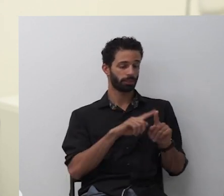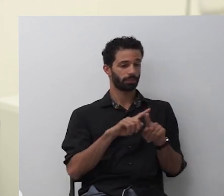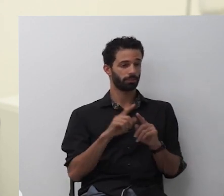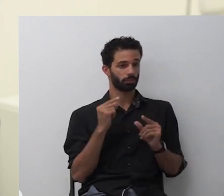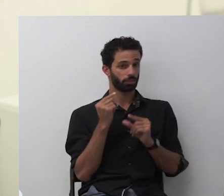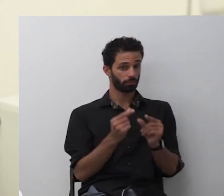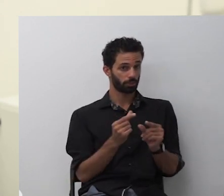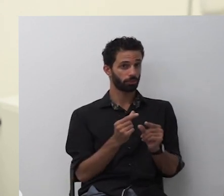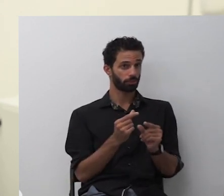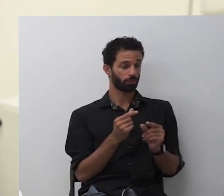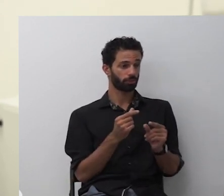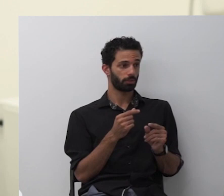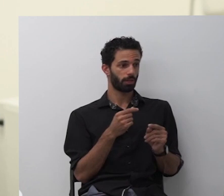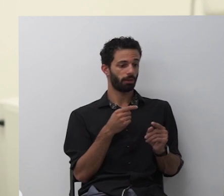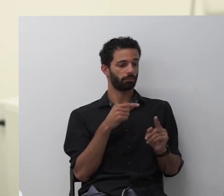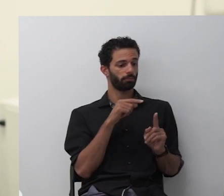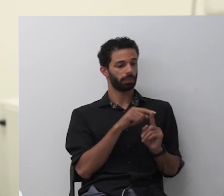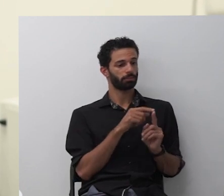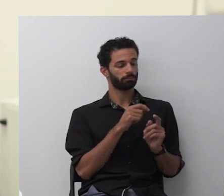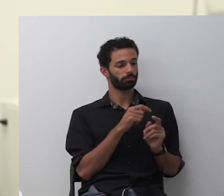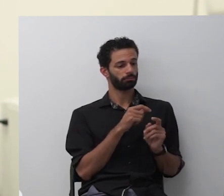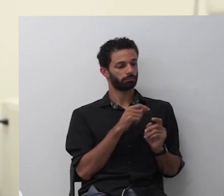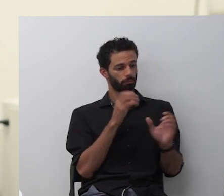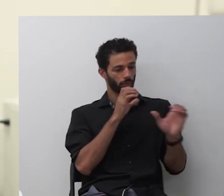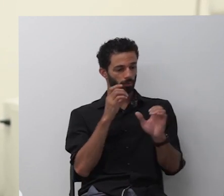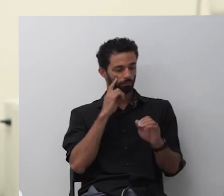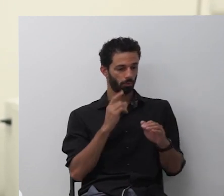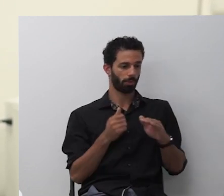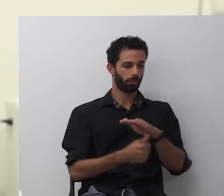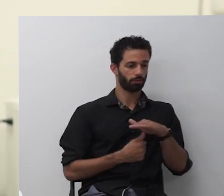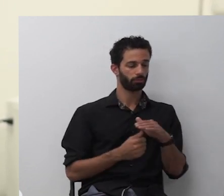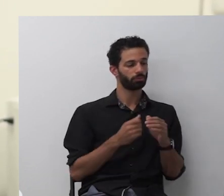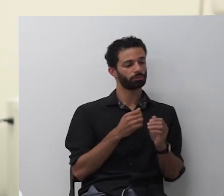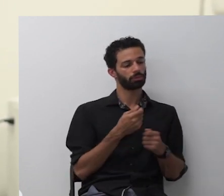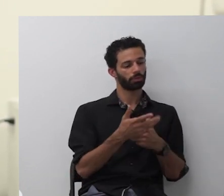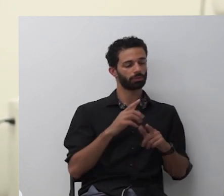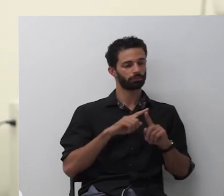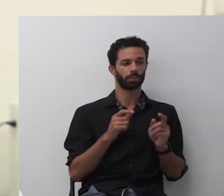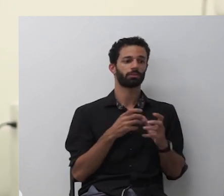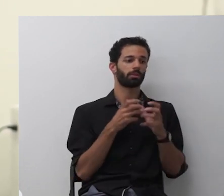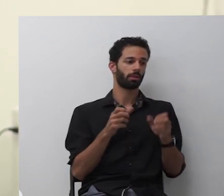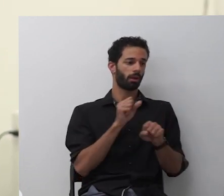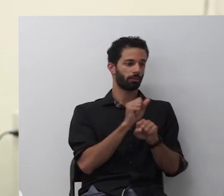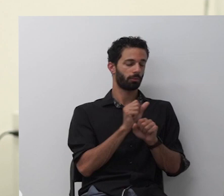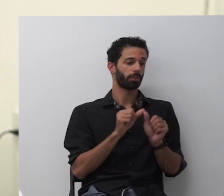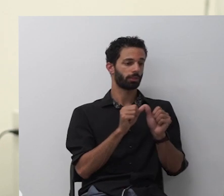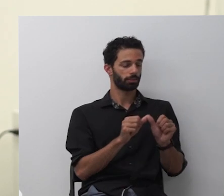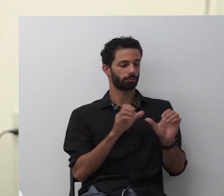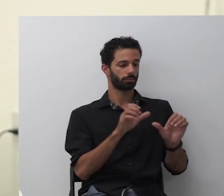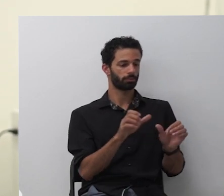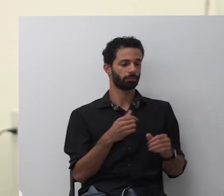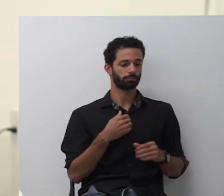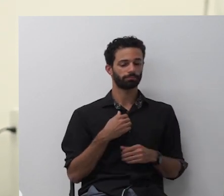eliminating many of these root causes, and yet there is still so much work to be done. I'm often reminded of Dr. Martin